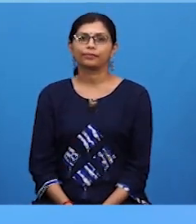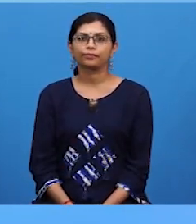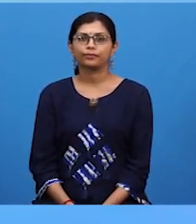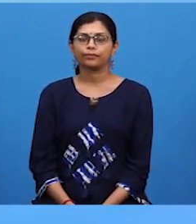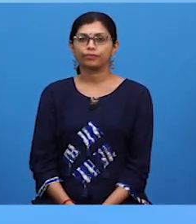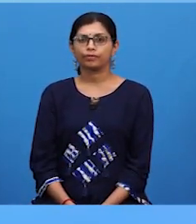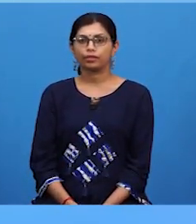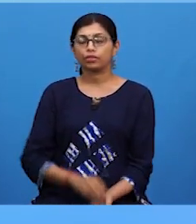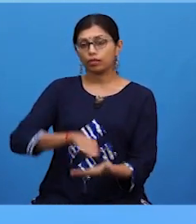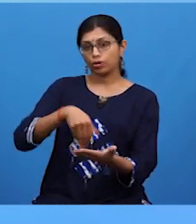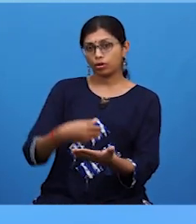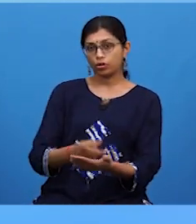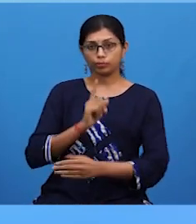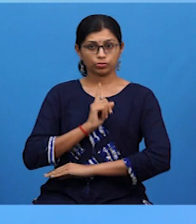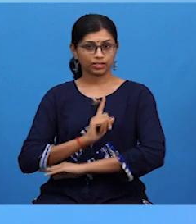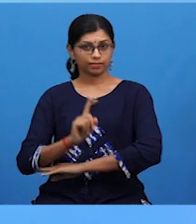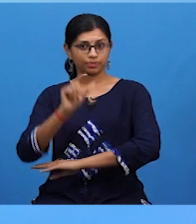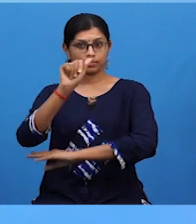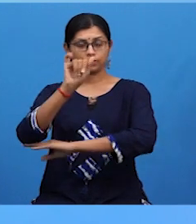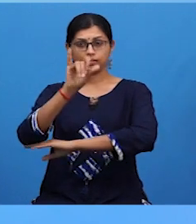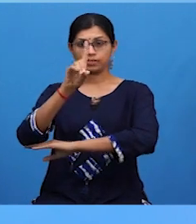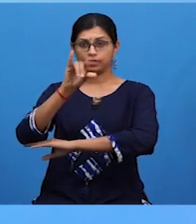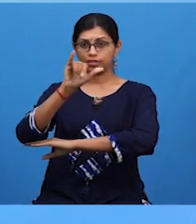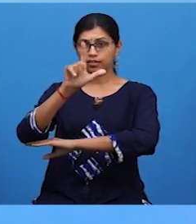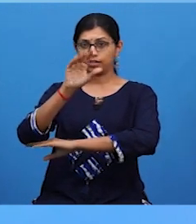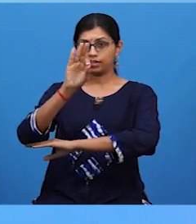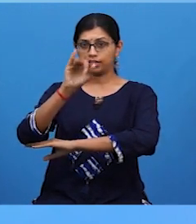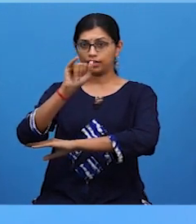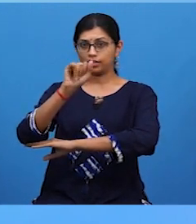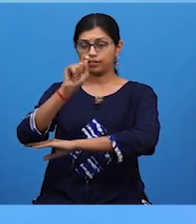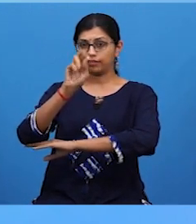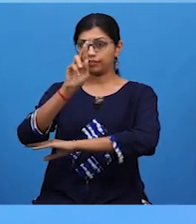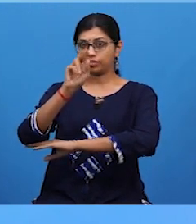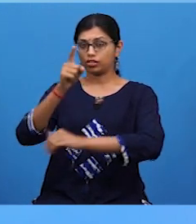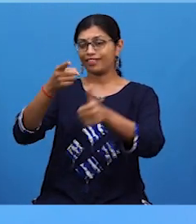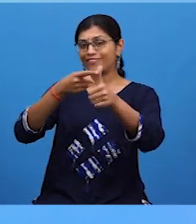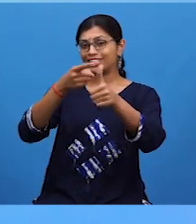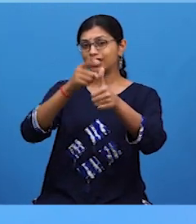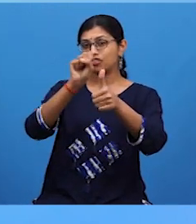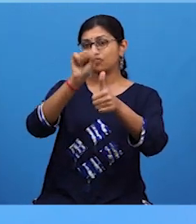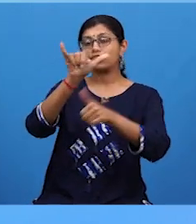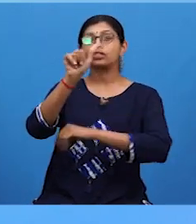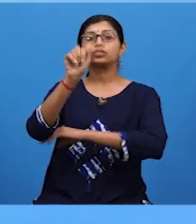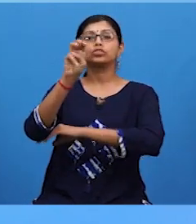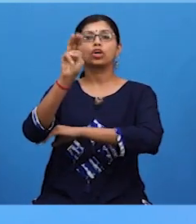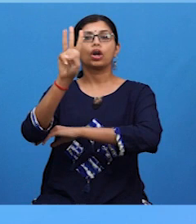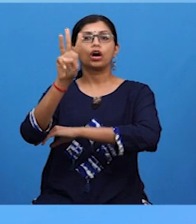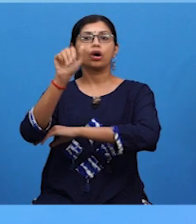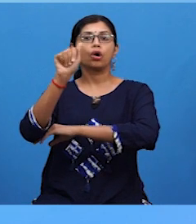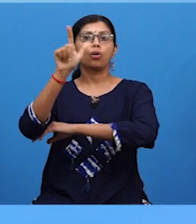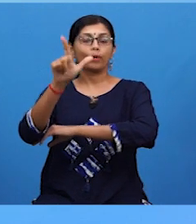For all Muslims around the world, we celebrate Eid Fitri on the 1st of Shawwal every